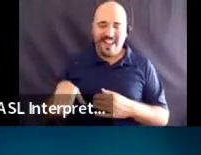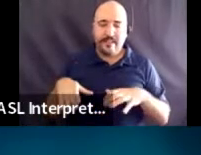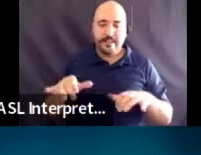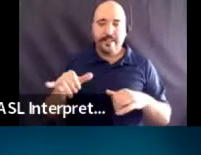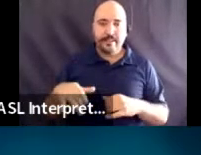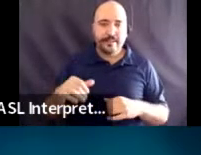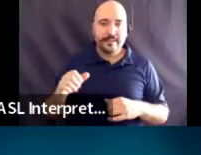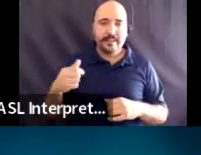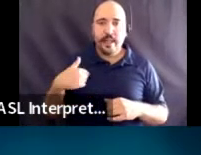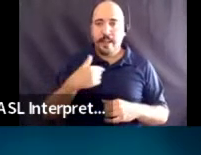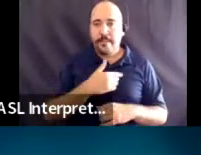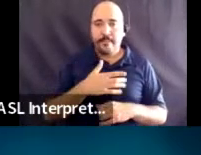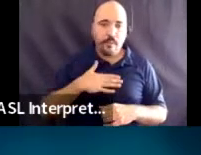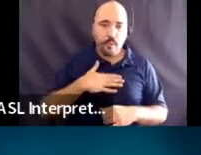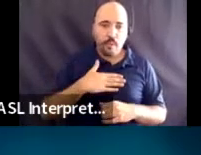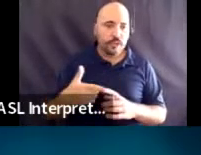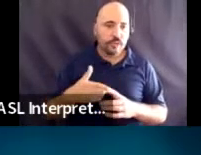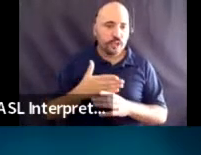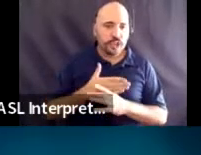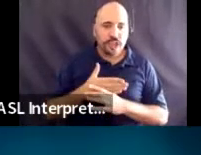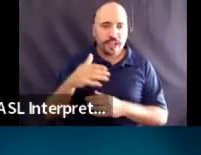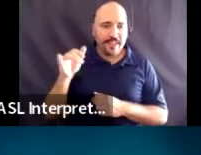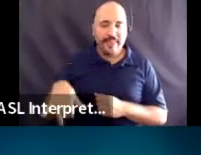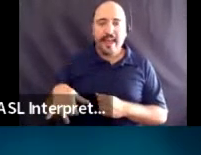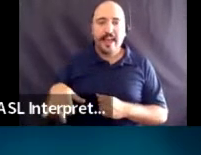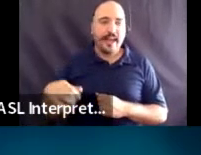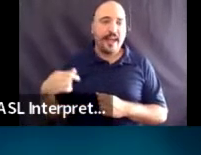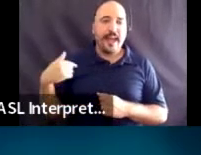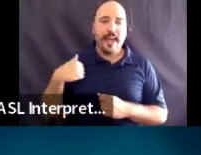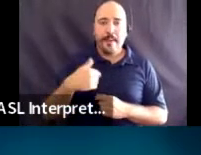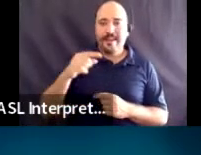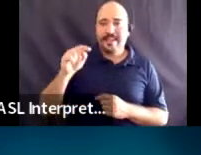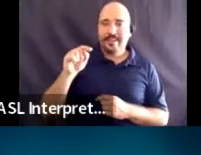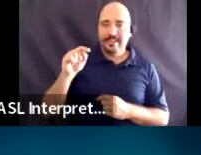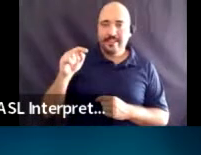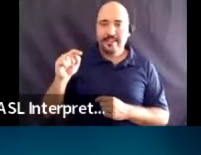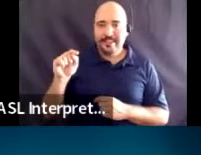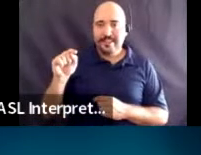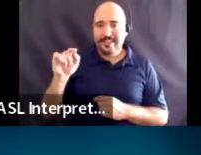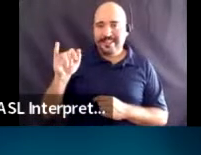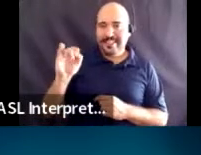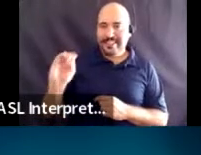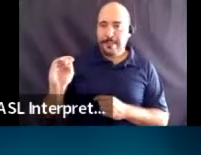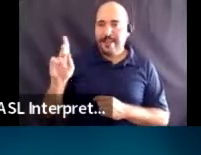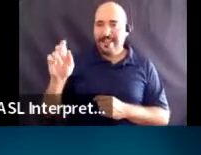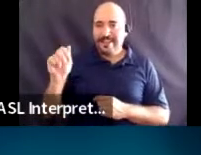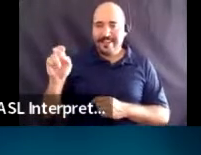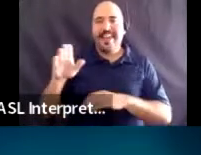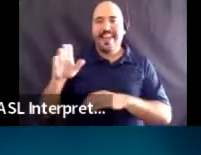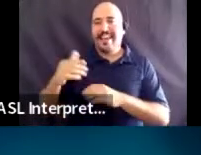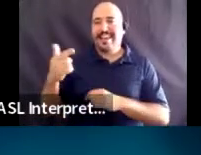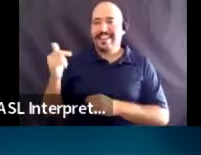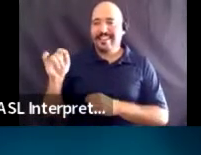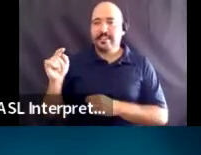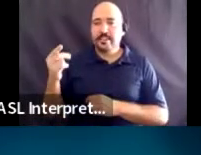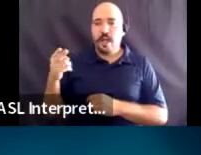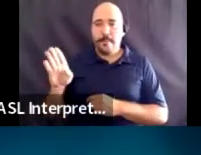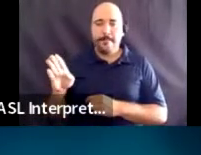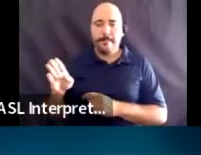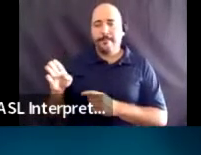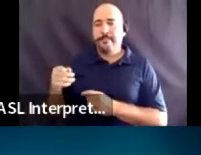But sure, I'm willing to share that. And I'm Tim Keen on GitHub. You'll find it there. I'll get a link and